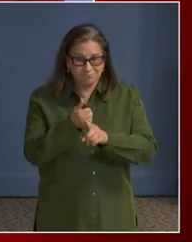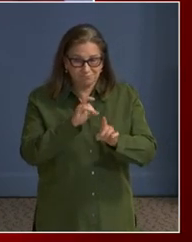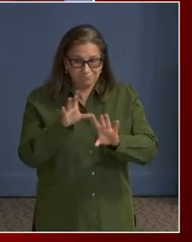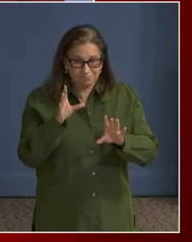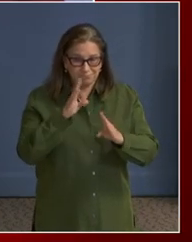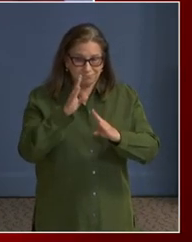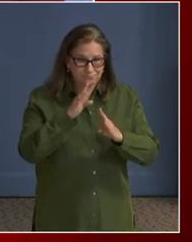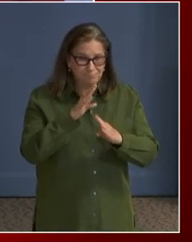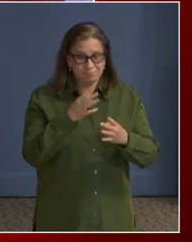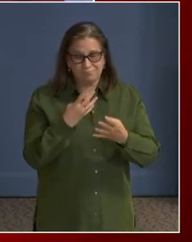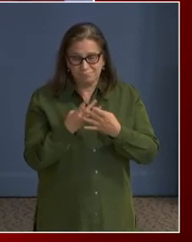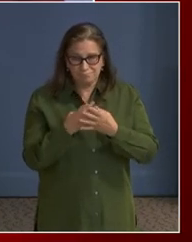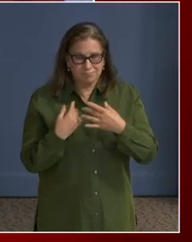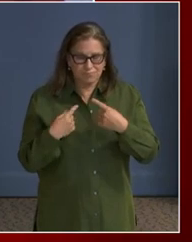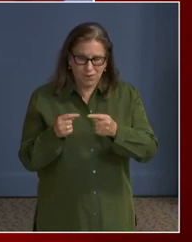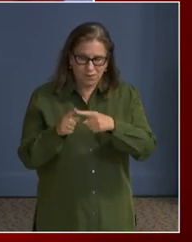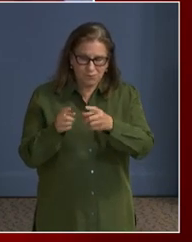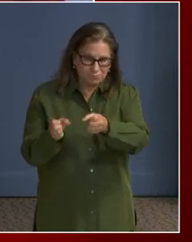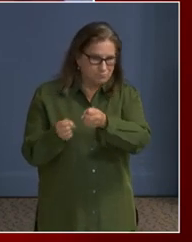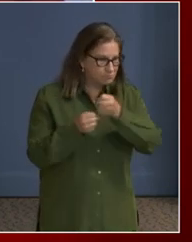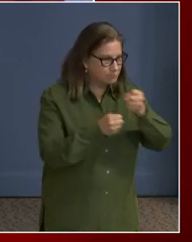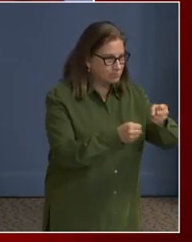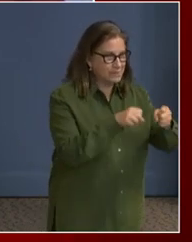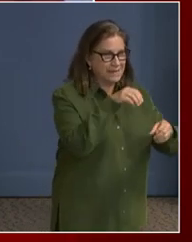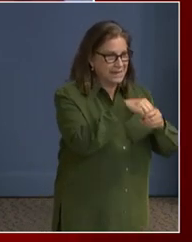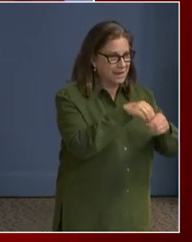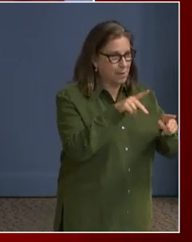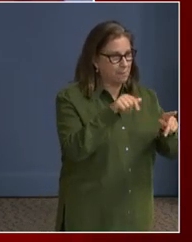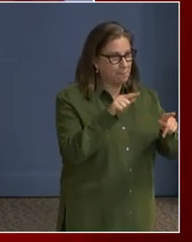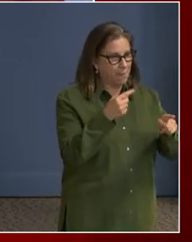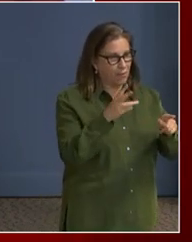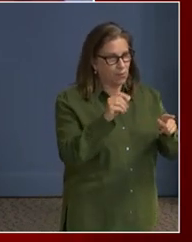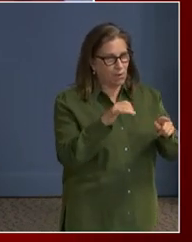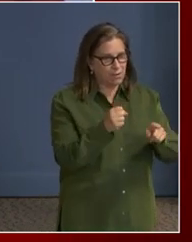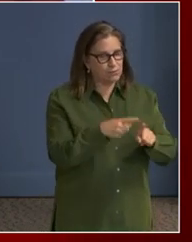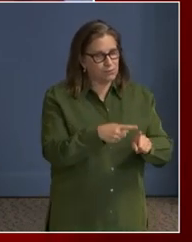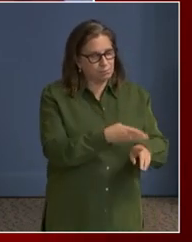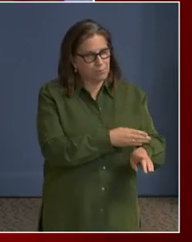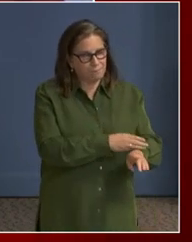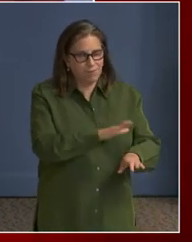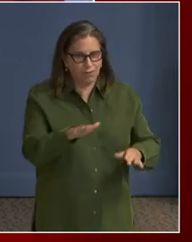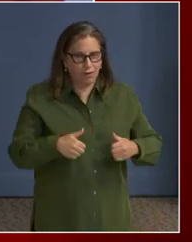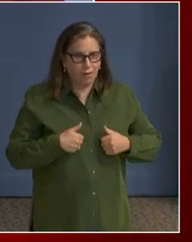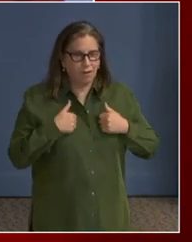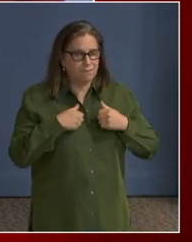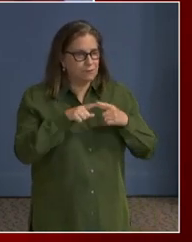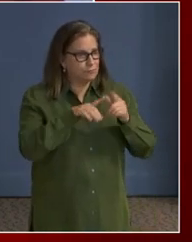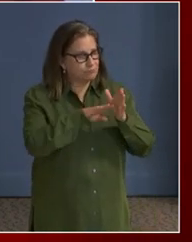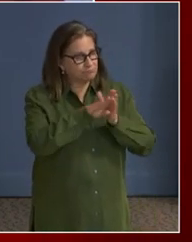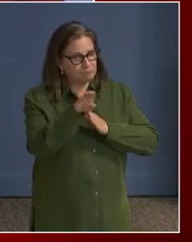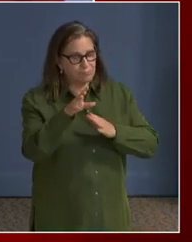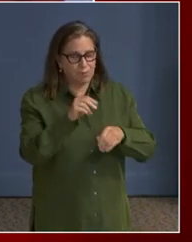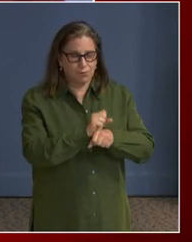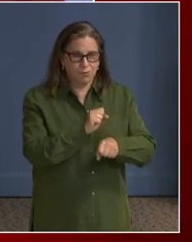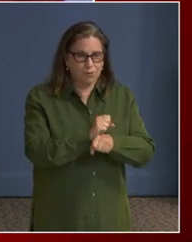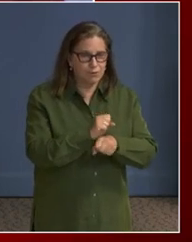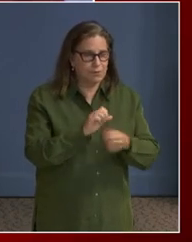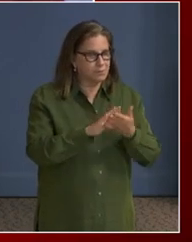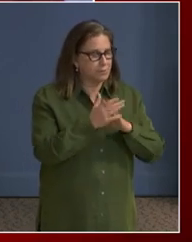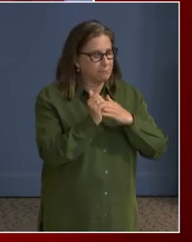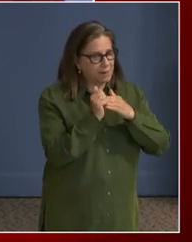right path, they may not only change their own trajectory, but they may also be leaders in the